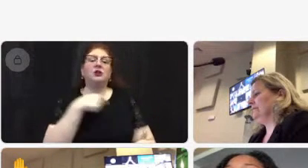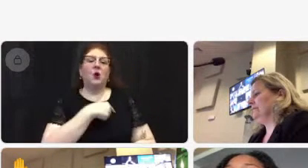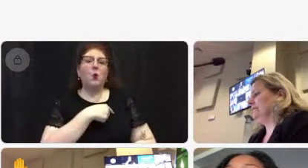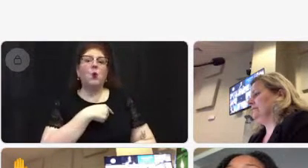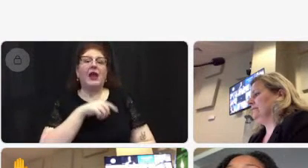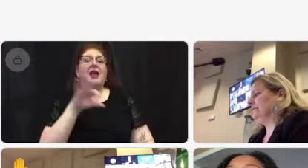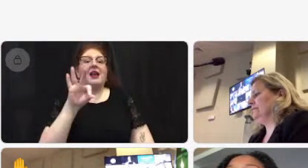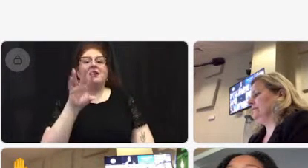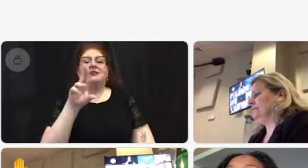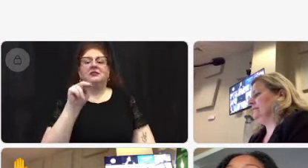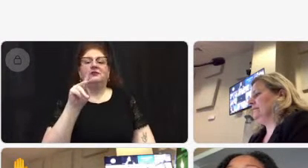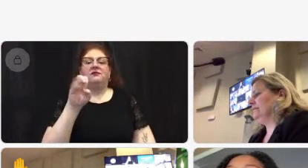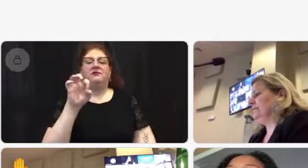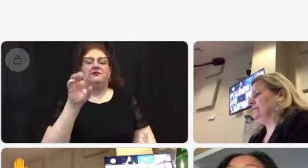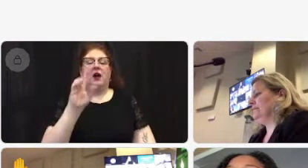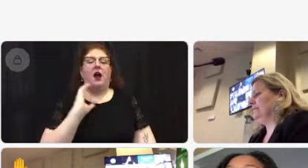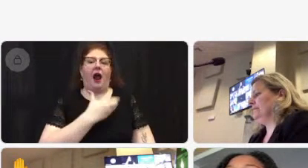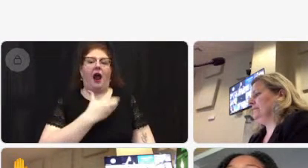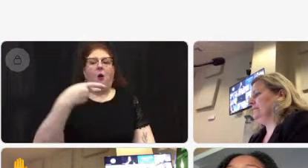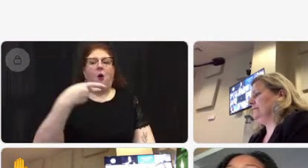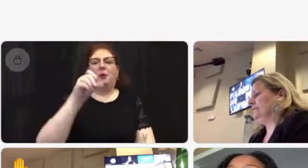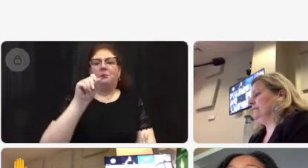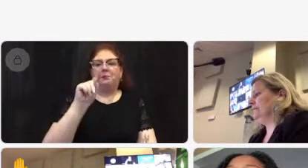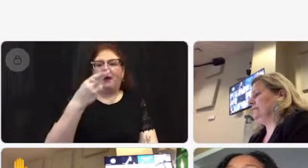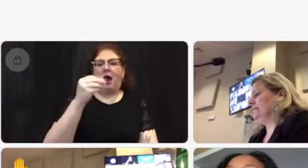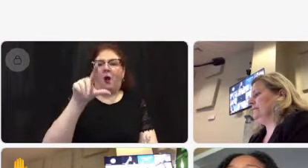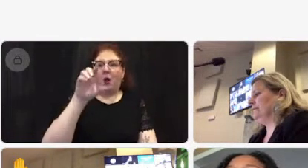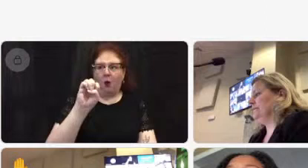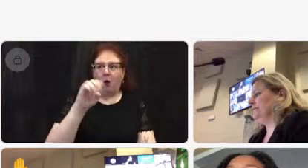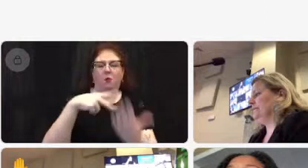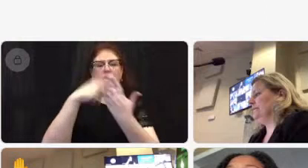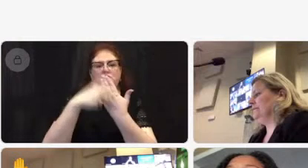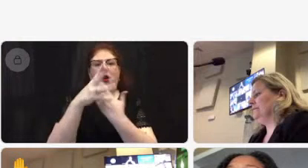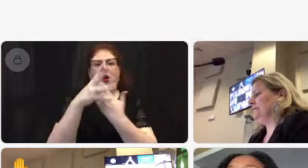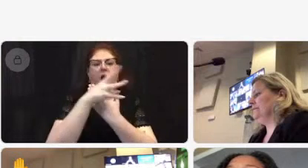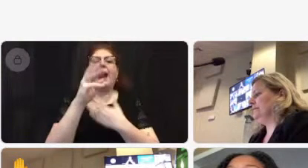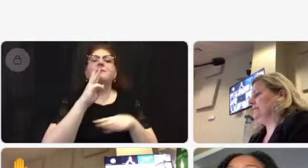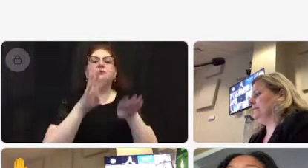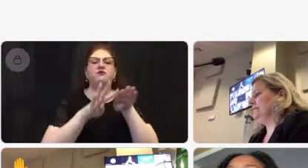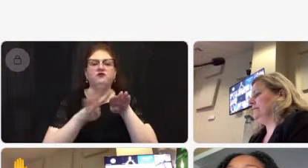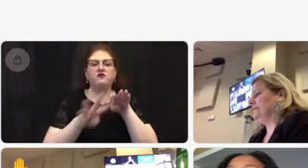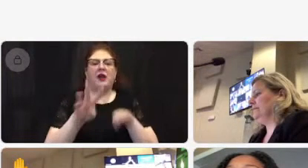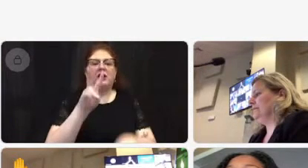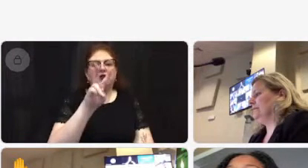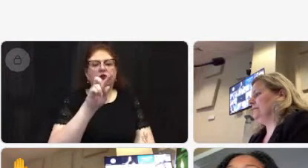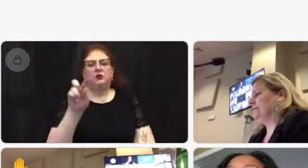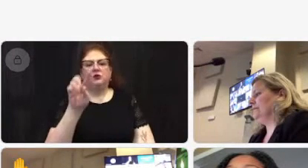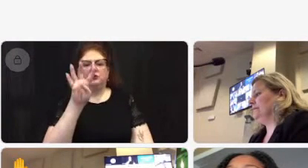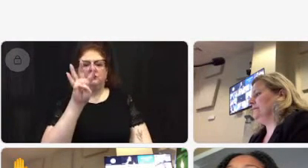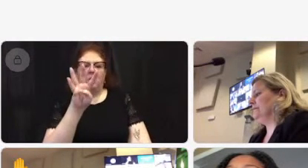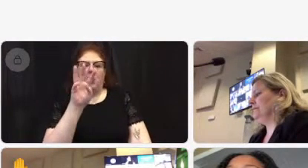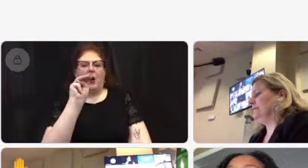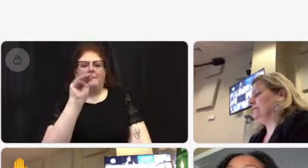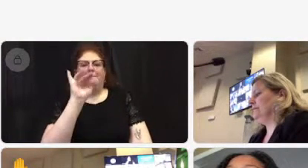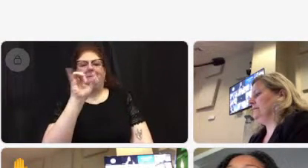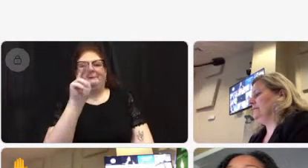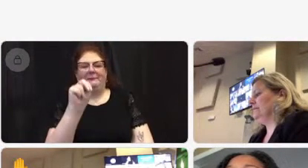pothole program in drainage at $2 to $4 million a year.